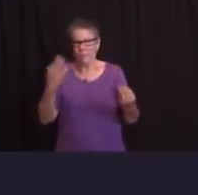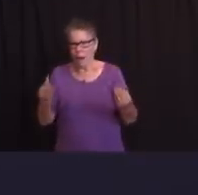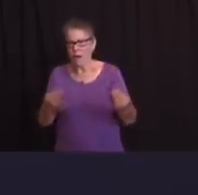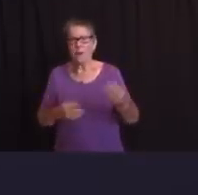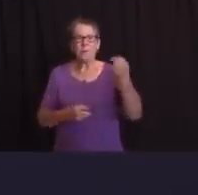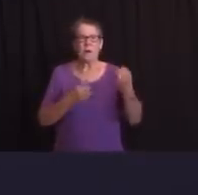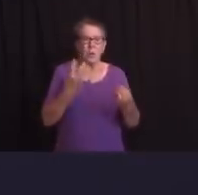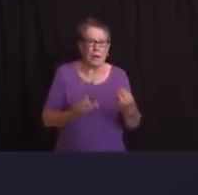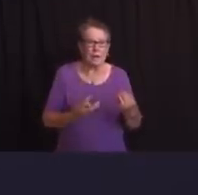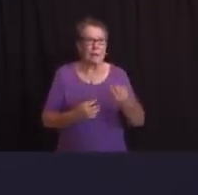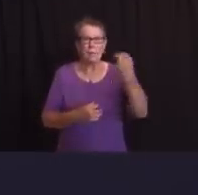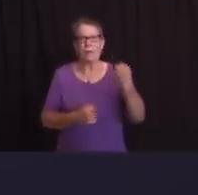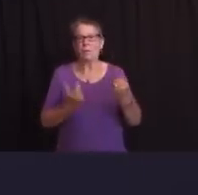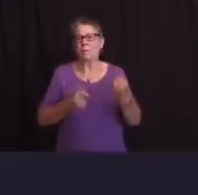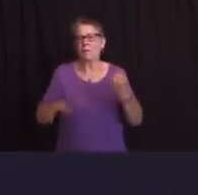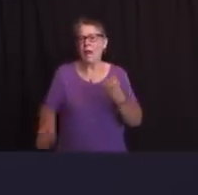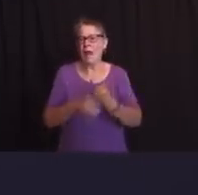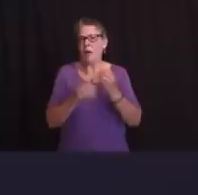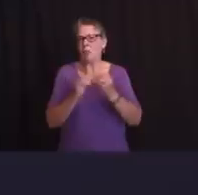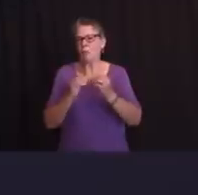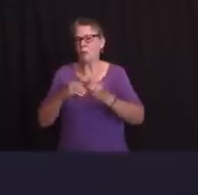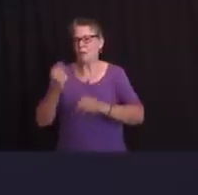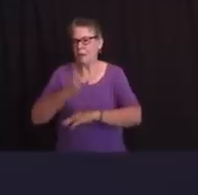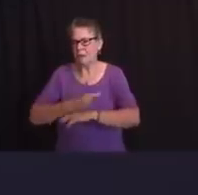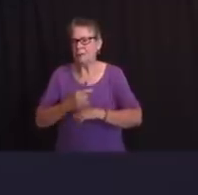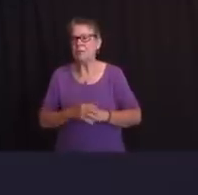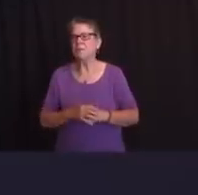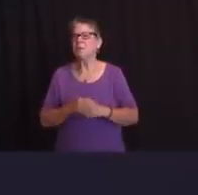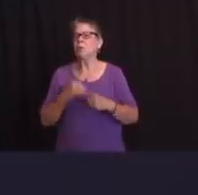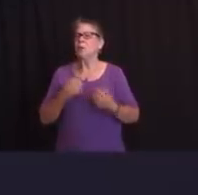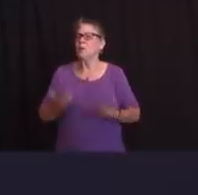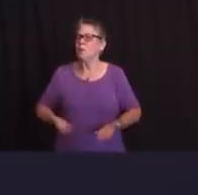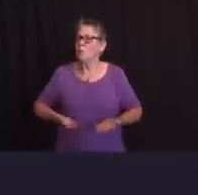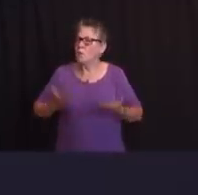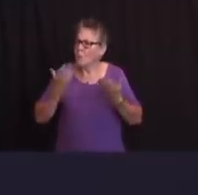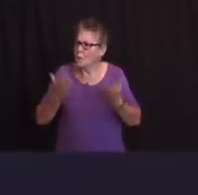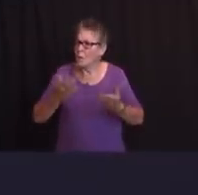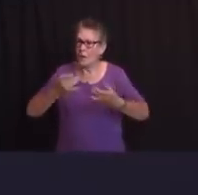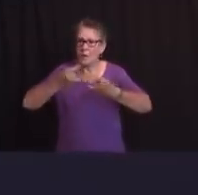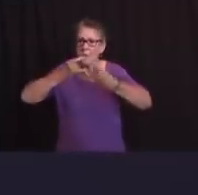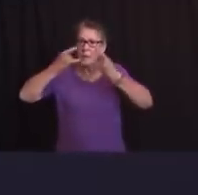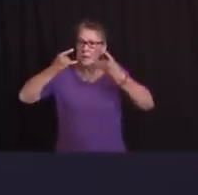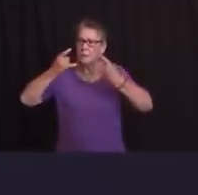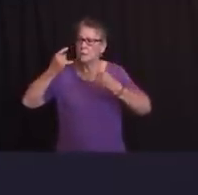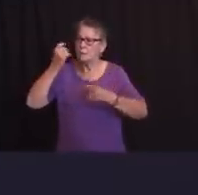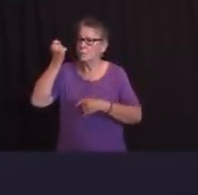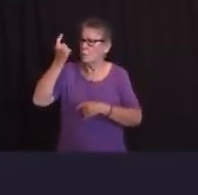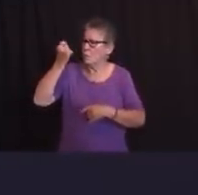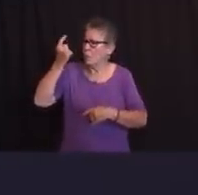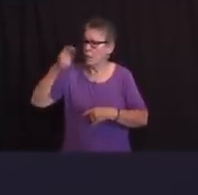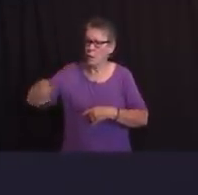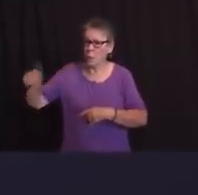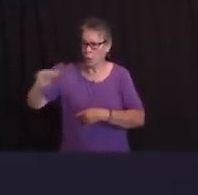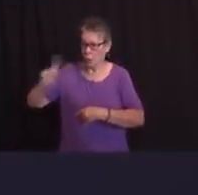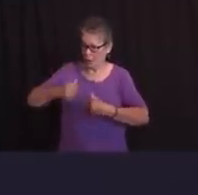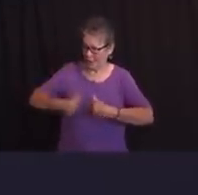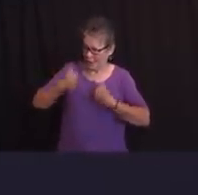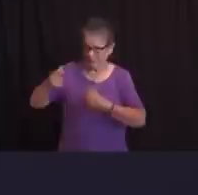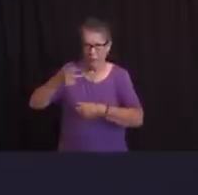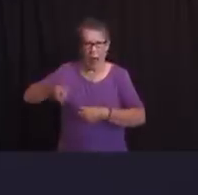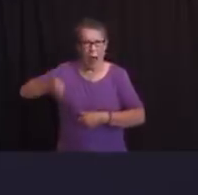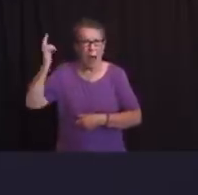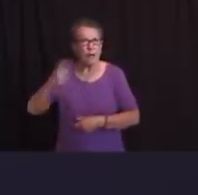is recommending masking in areas with high or substantial risk, categories that apply to all but one New